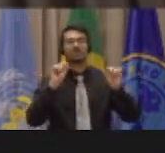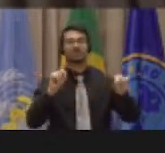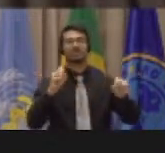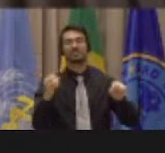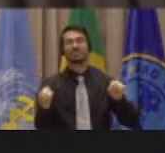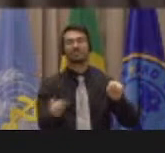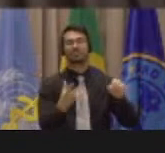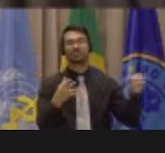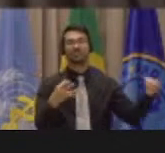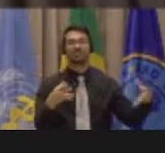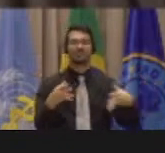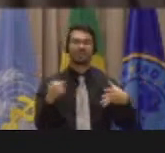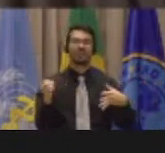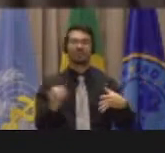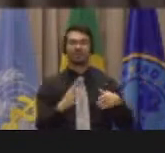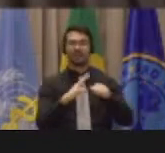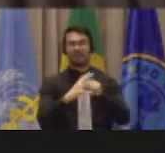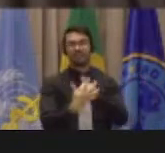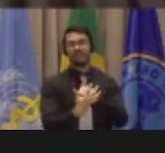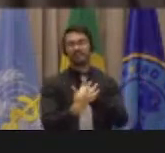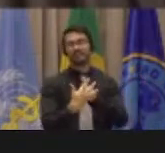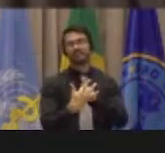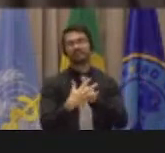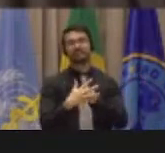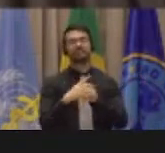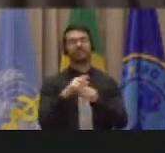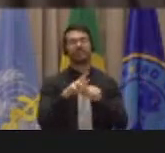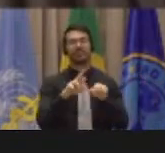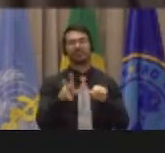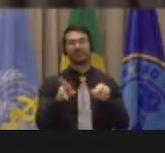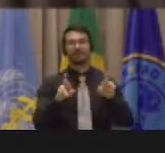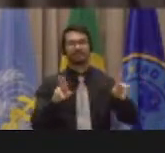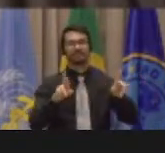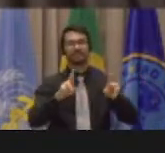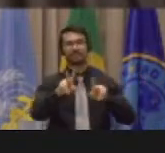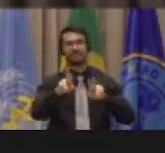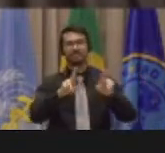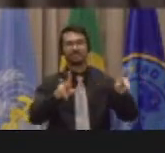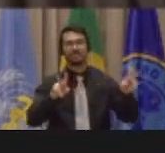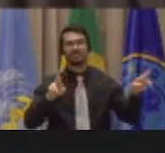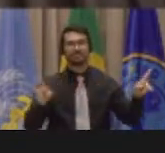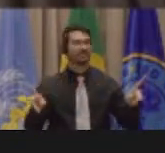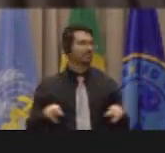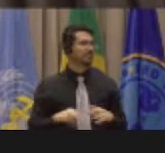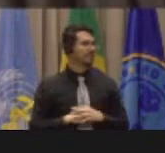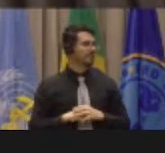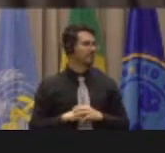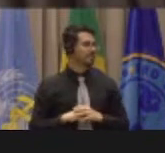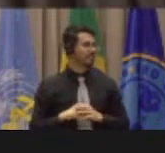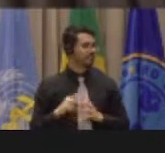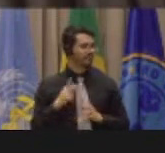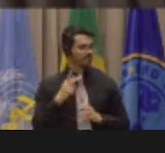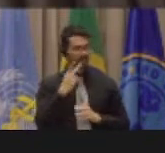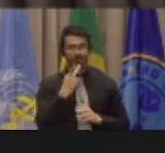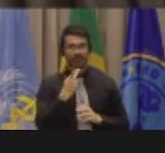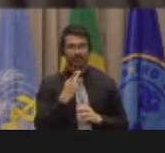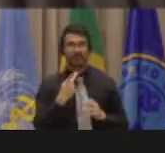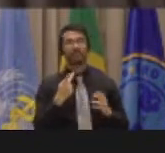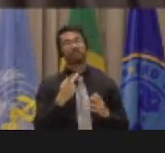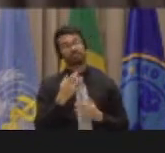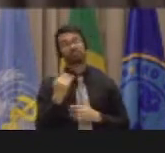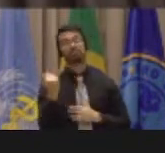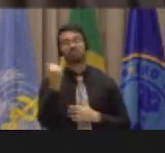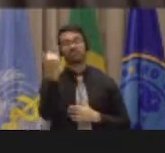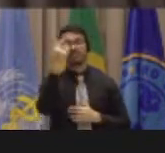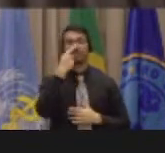and there are some new variants that are happening. So I would like just to mention,